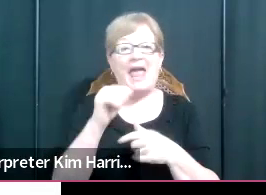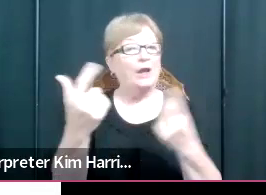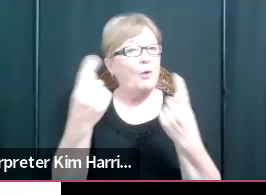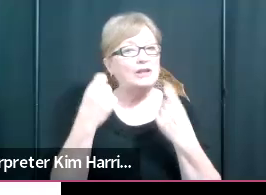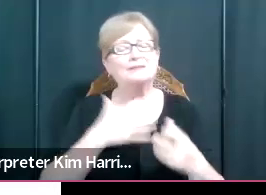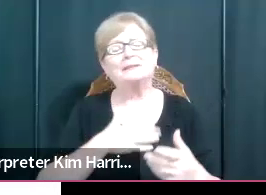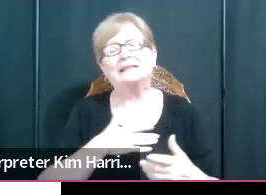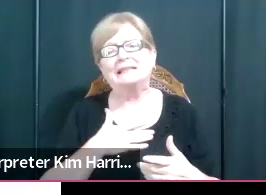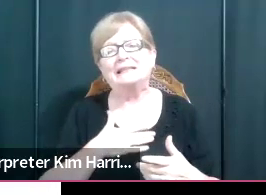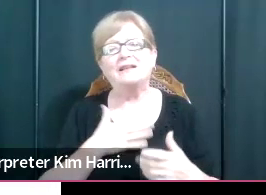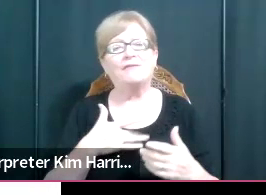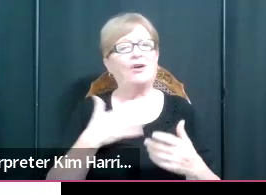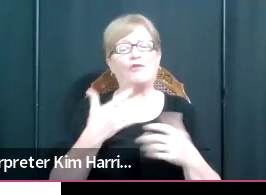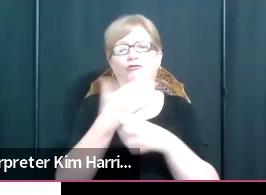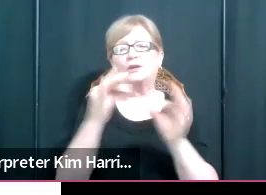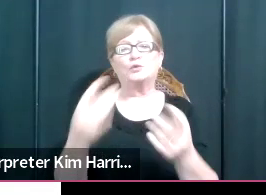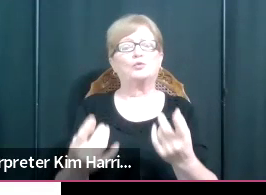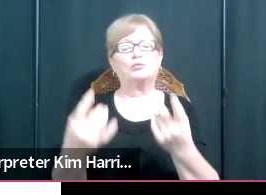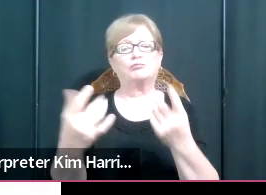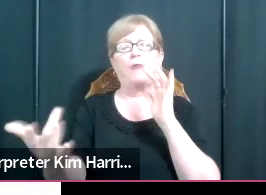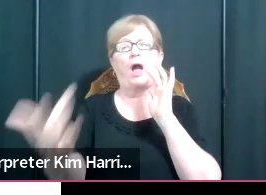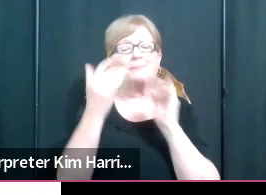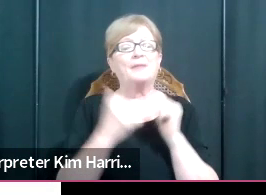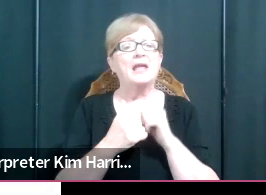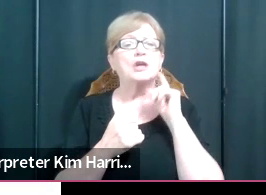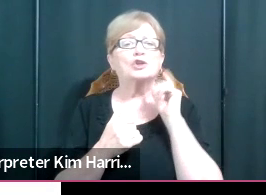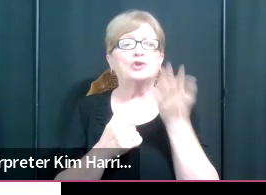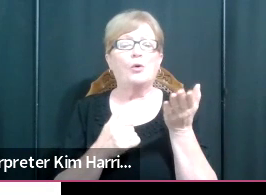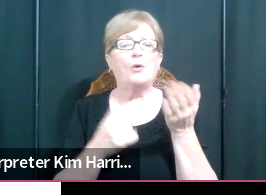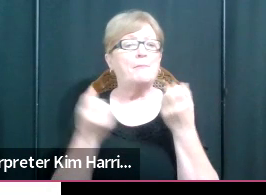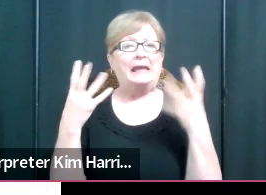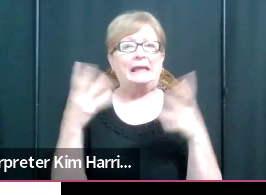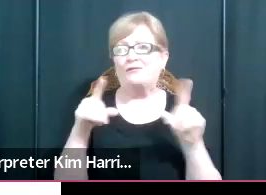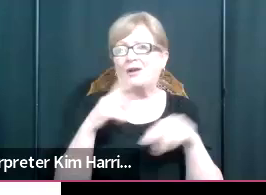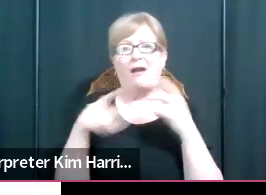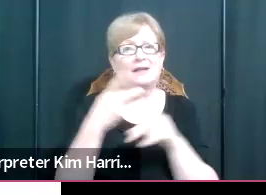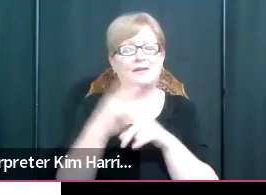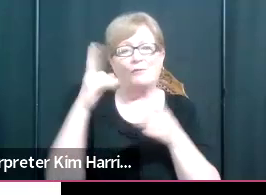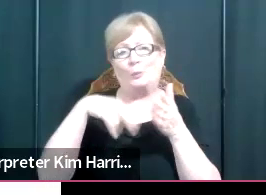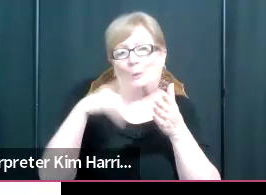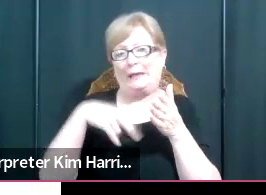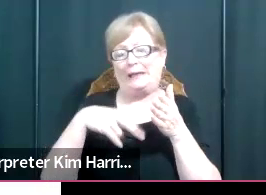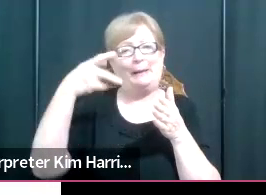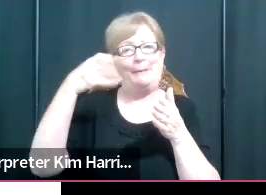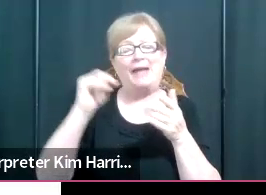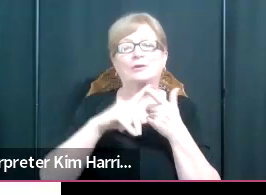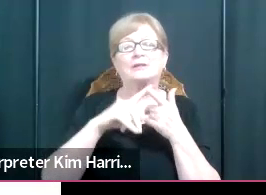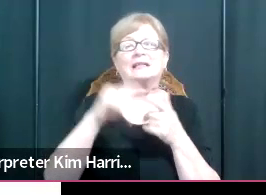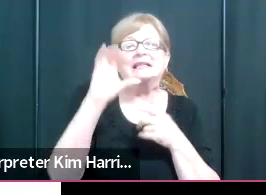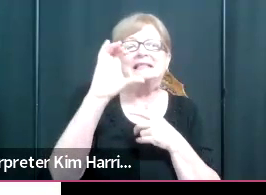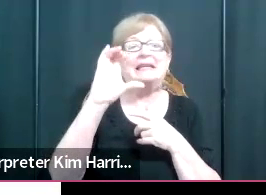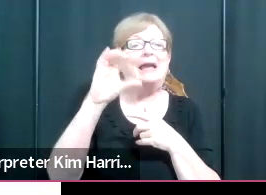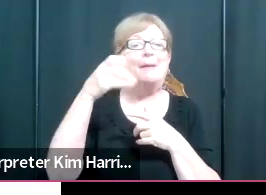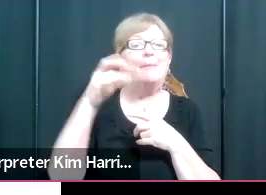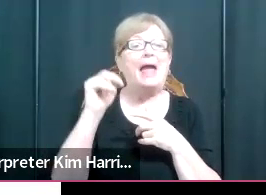certainly feel free to reach out. There are many different kinds of reading pens. So there's a C pen,